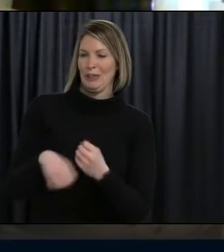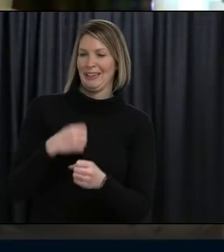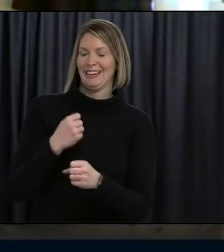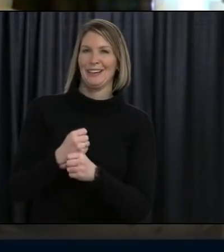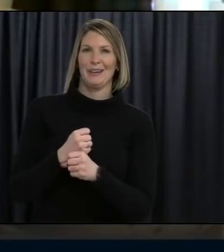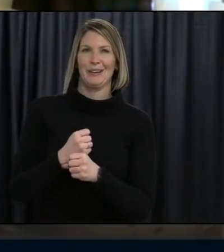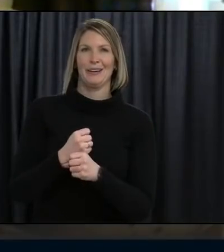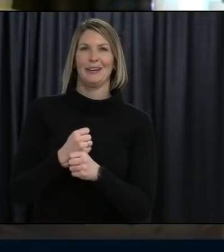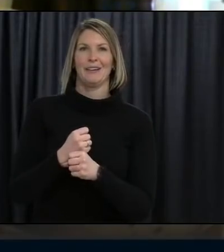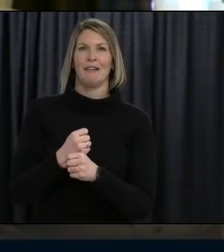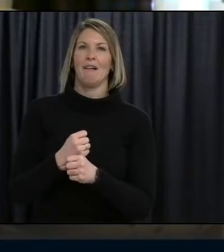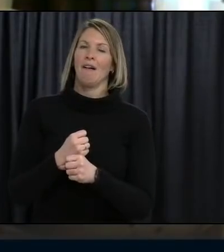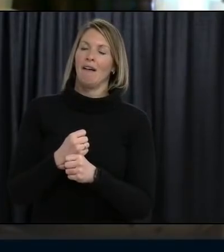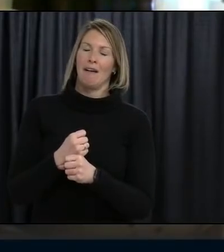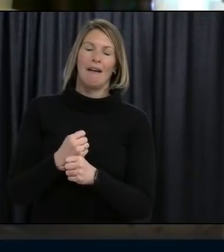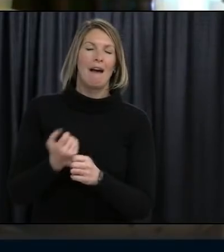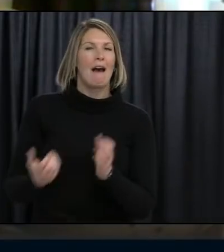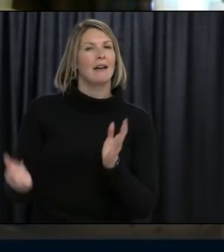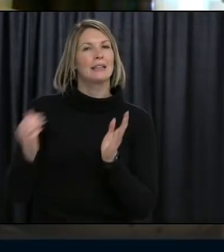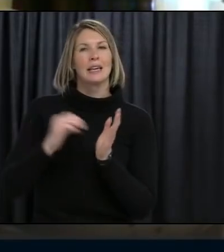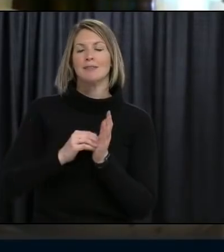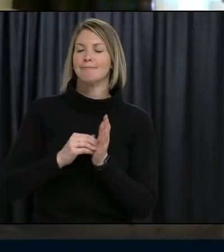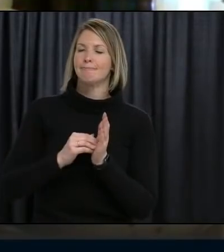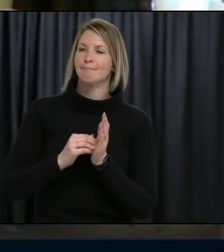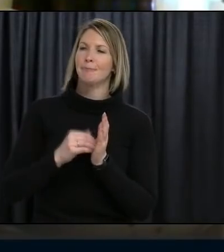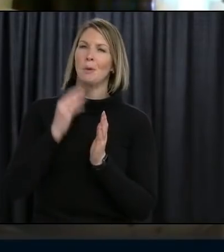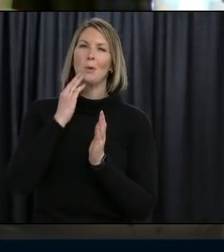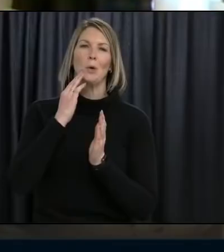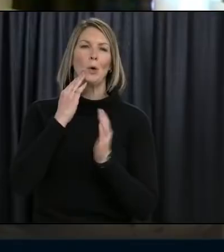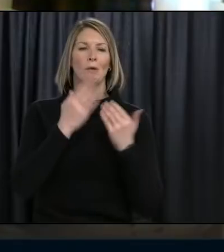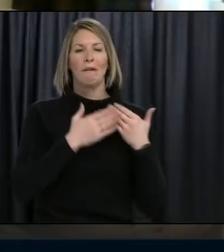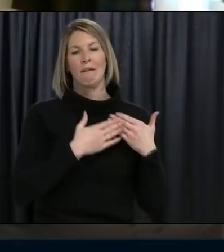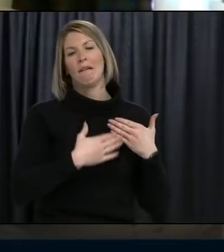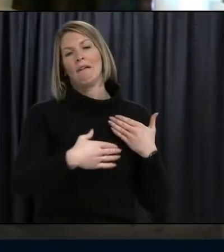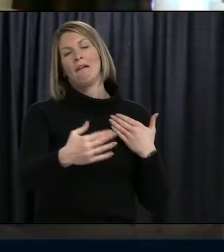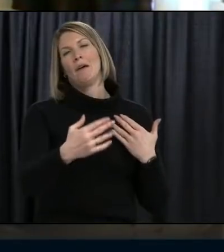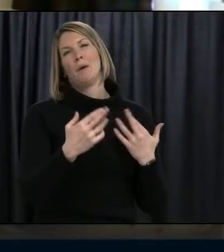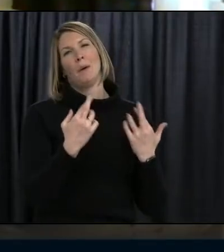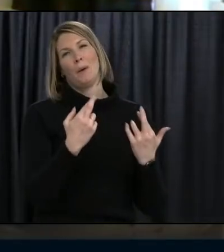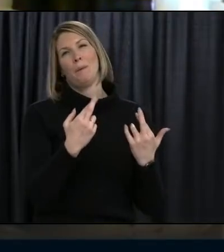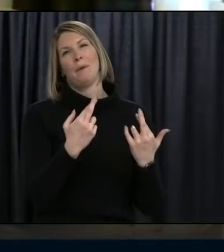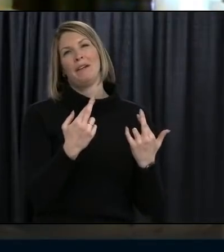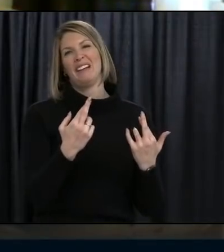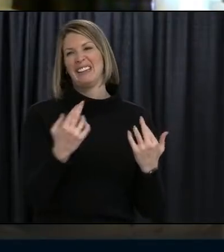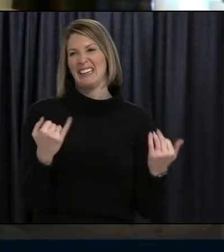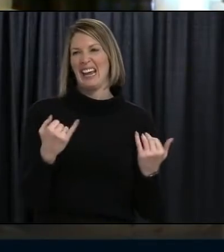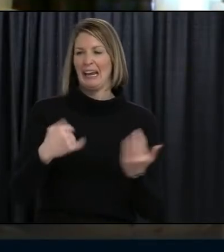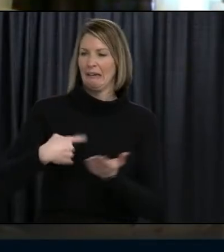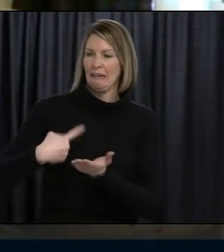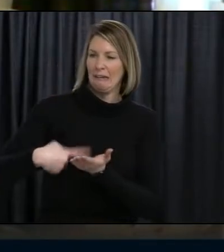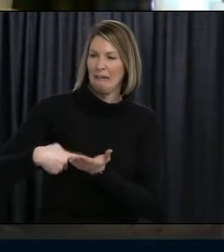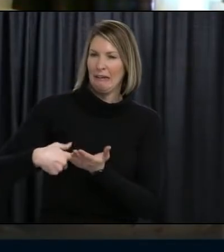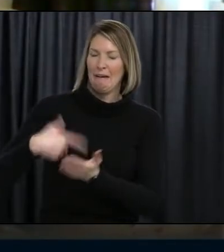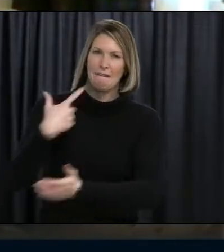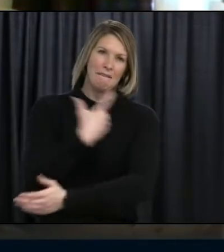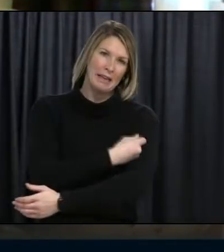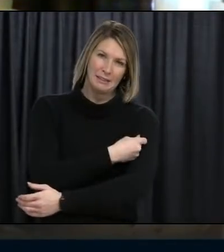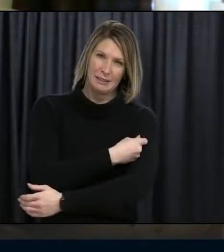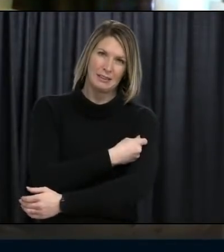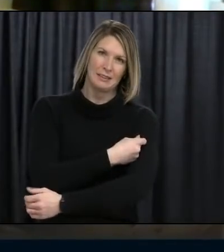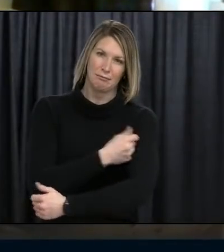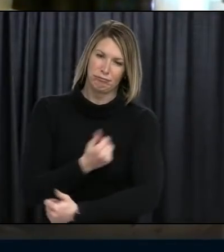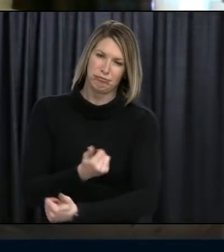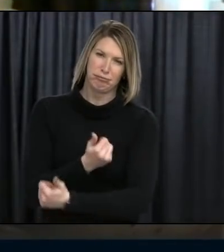definite reason for hope and optimism in 2021. We're talking about vaccines. I mean, we are talking about vaccines ahead